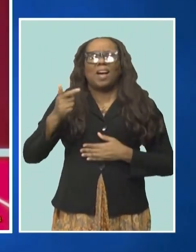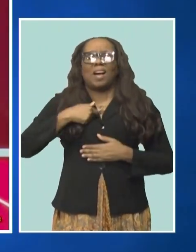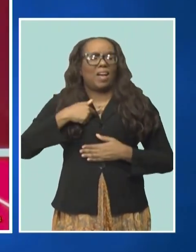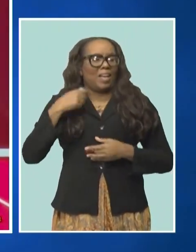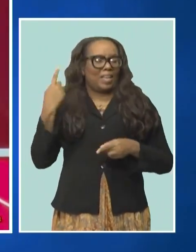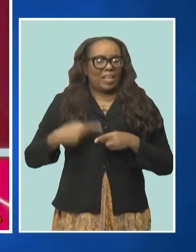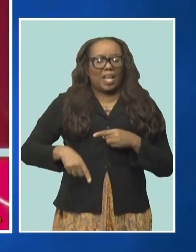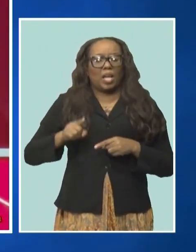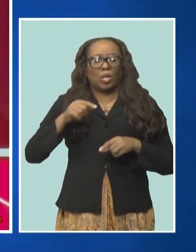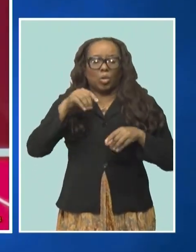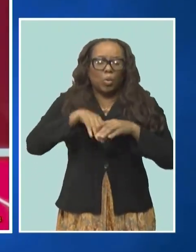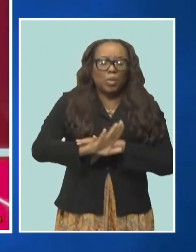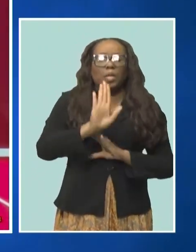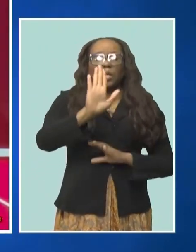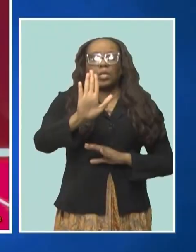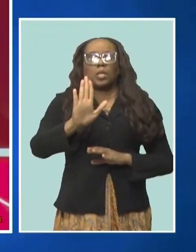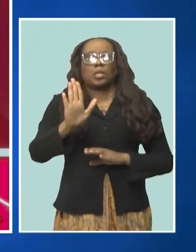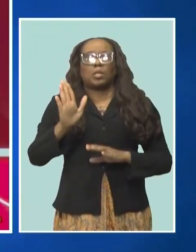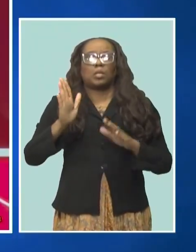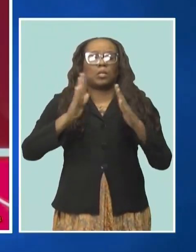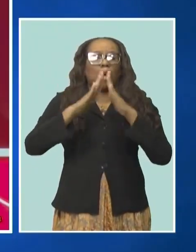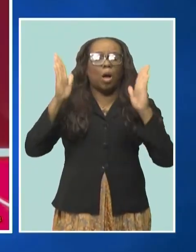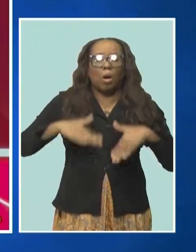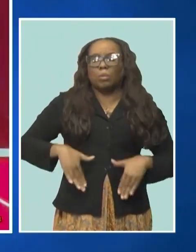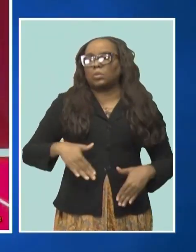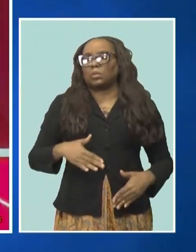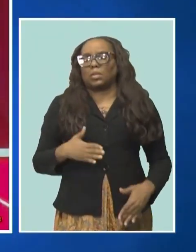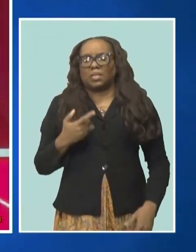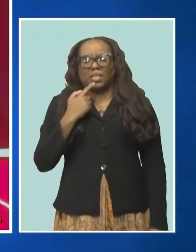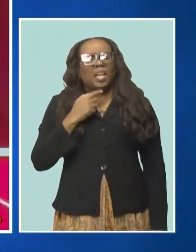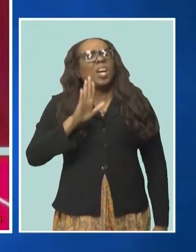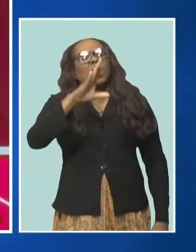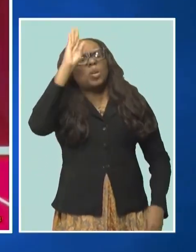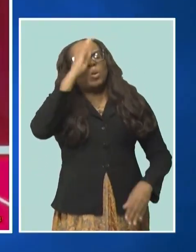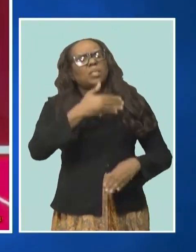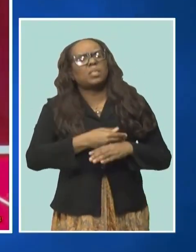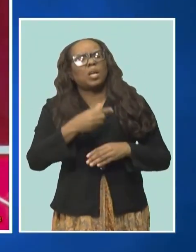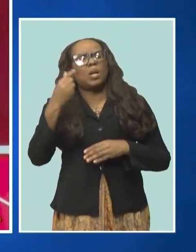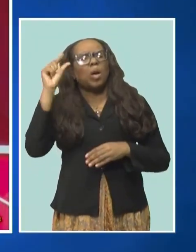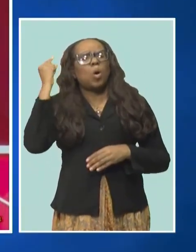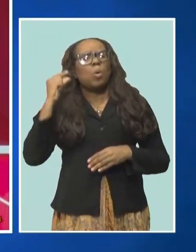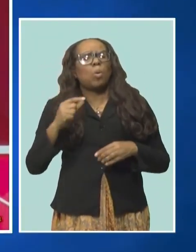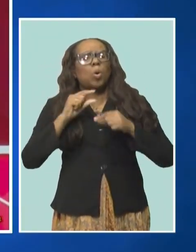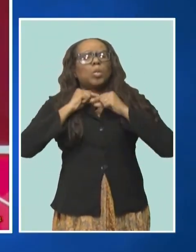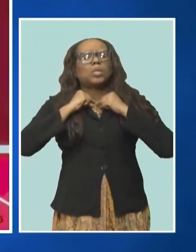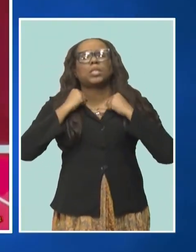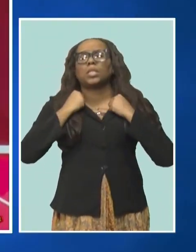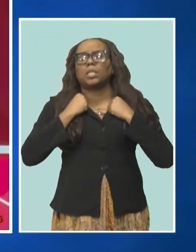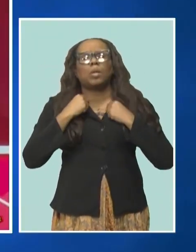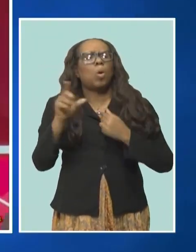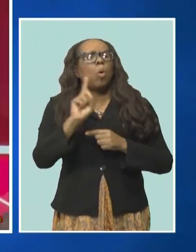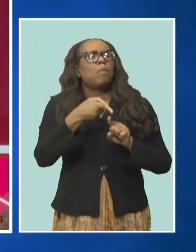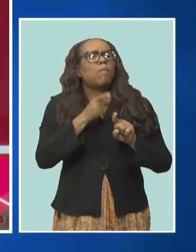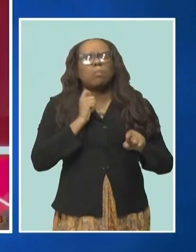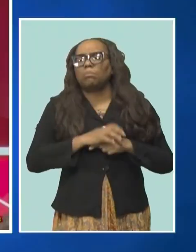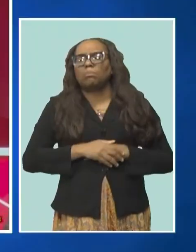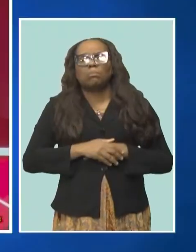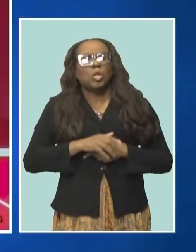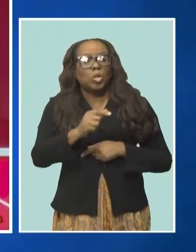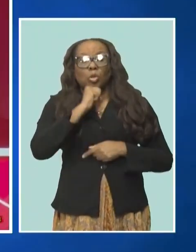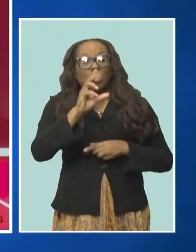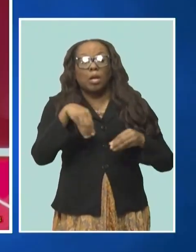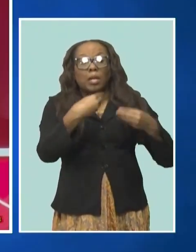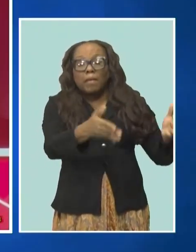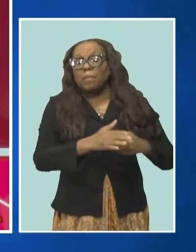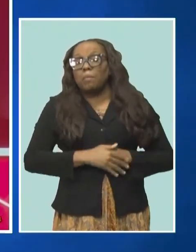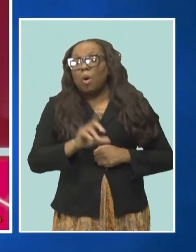you that the gold chain that your son come home with round his neck that you ain't buy for him, that the grandmother or the grandfather ain't get to him, where